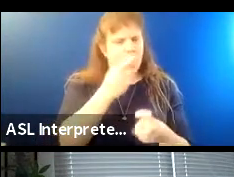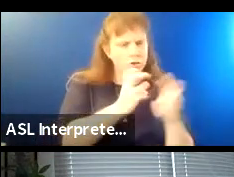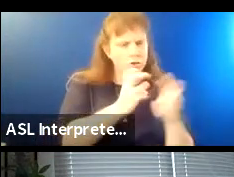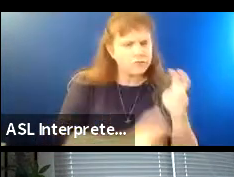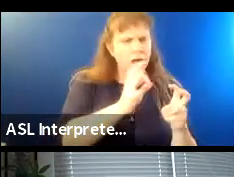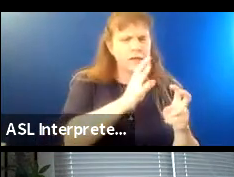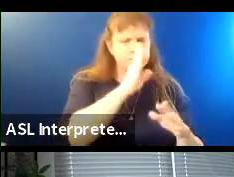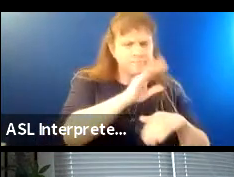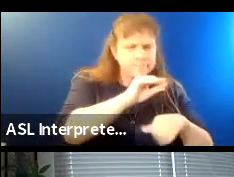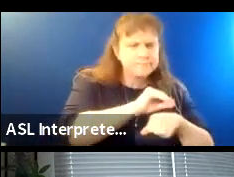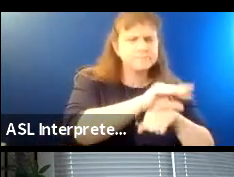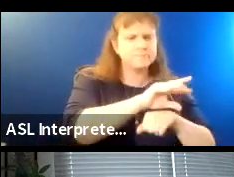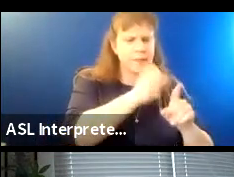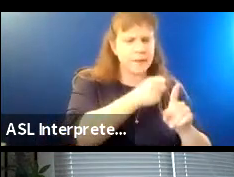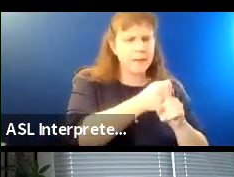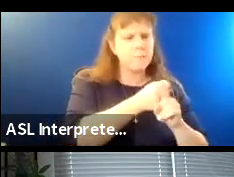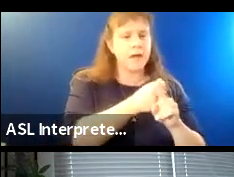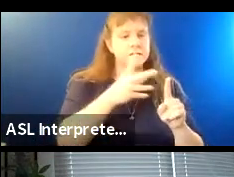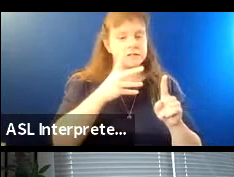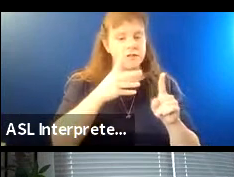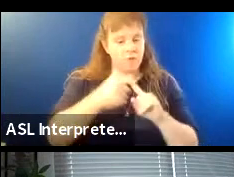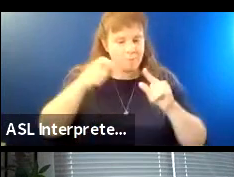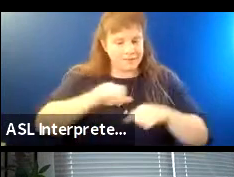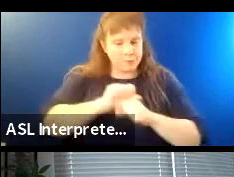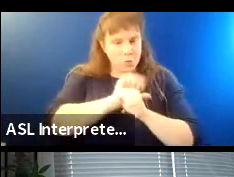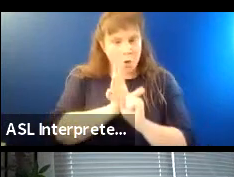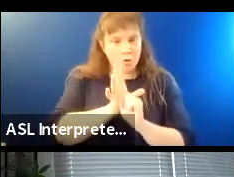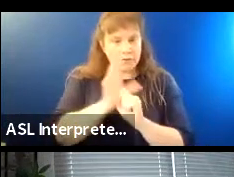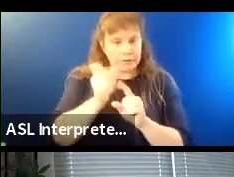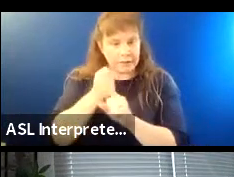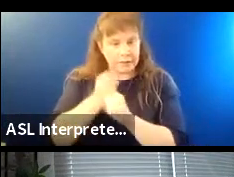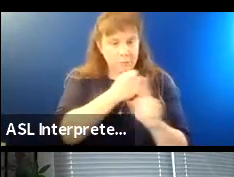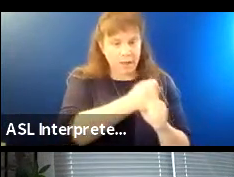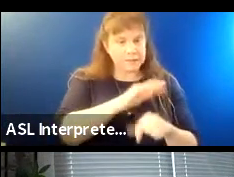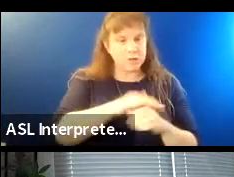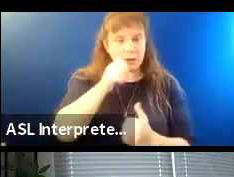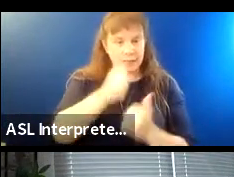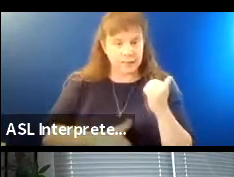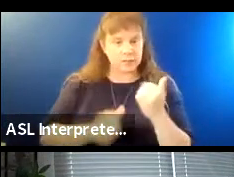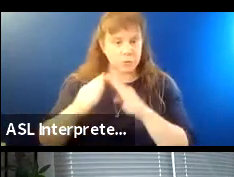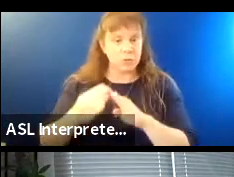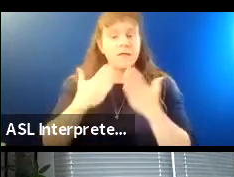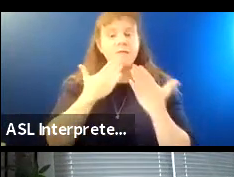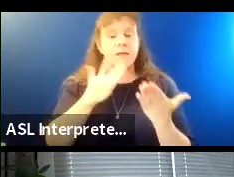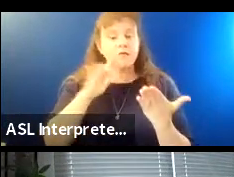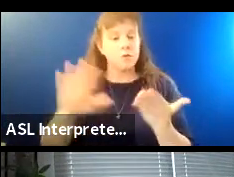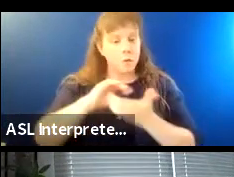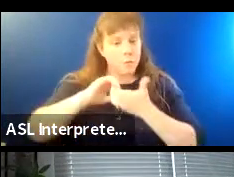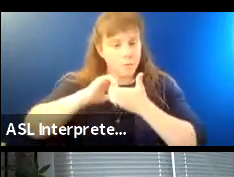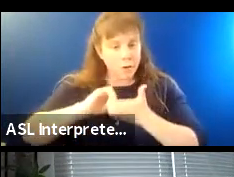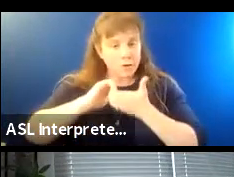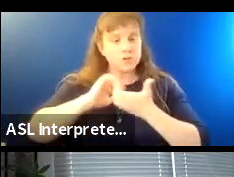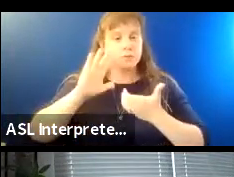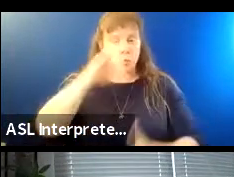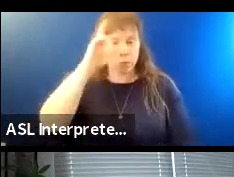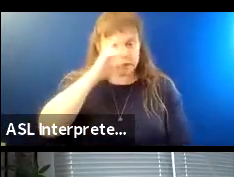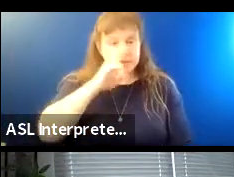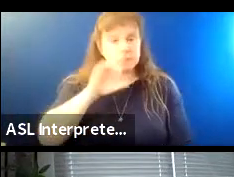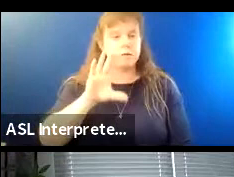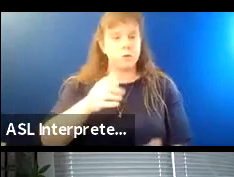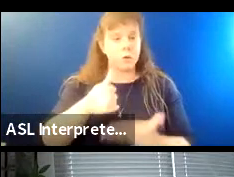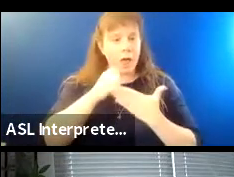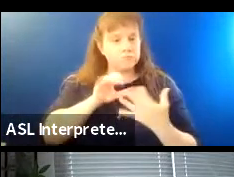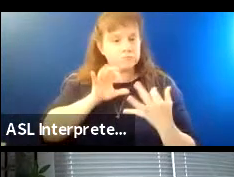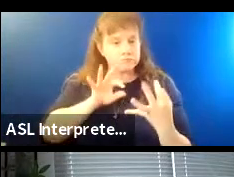so we're incredibly grateful to all of you for your participation, your partnership, your wisdom in this process.